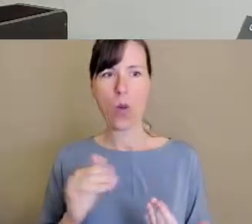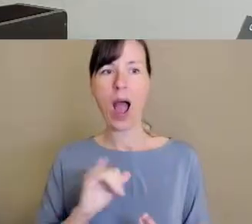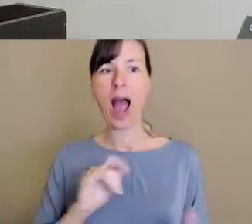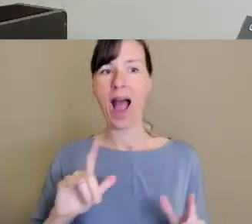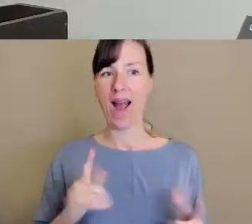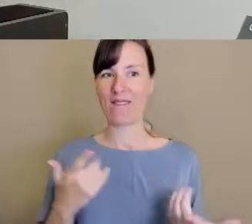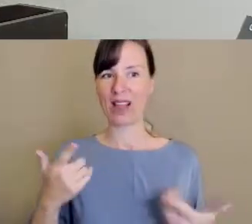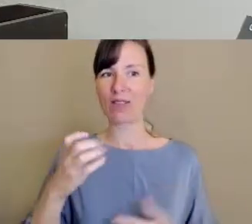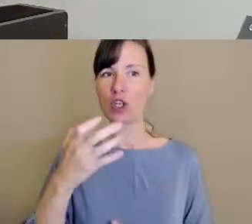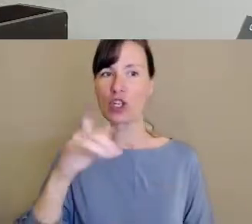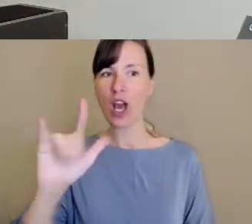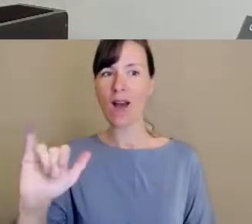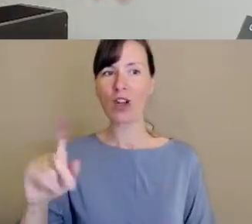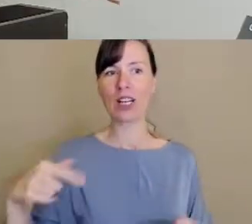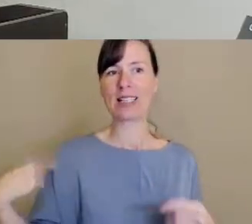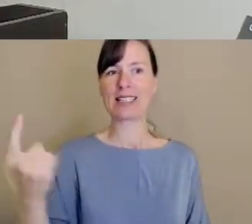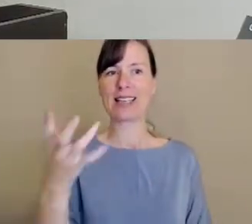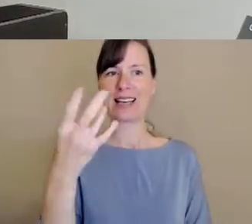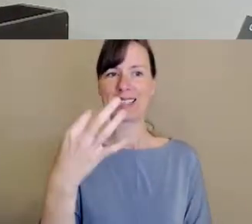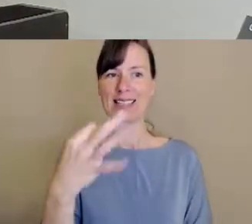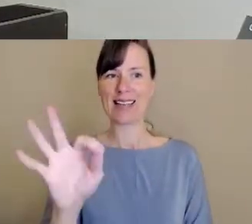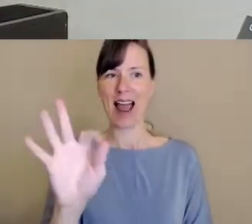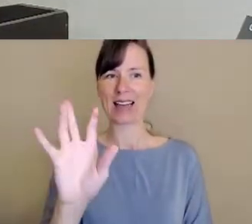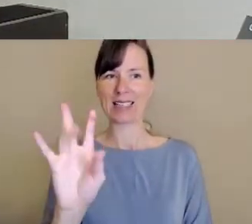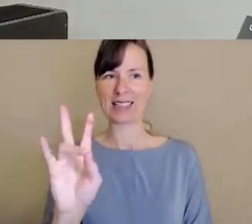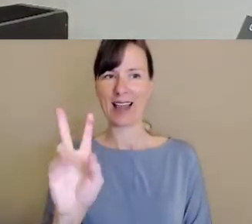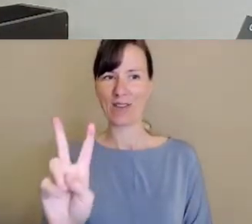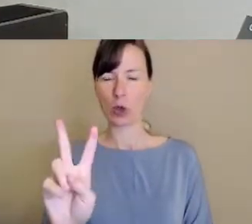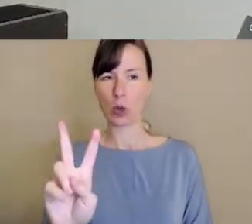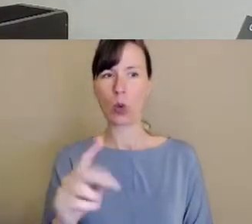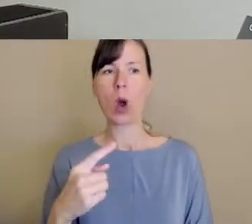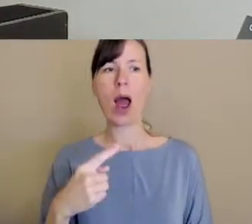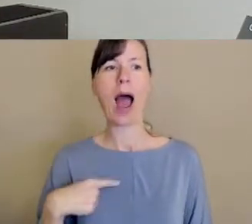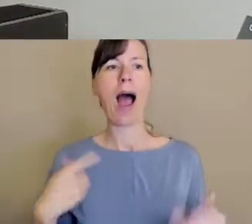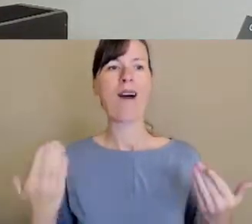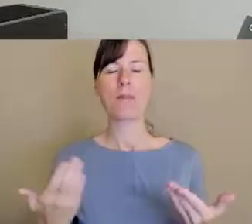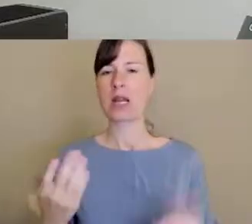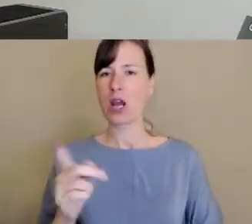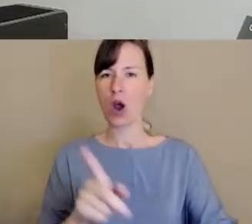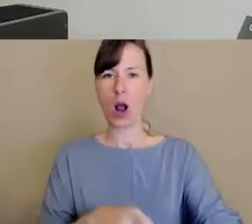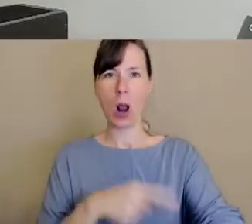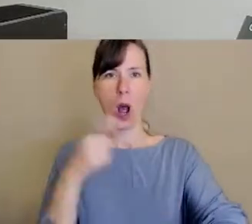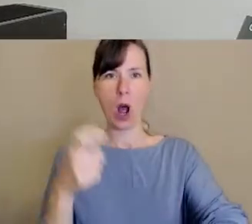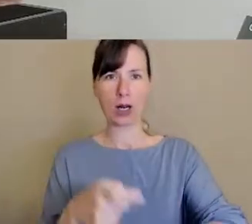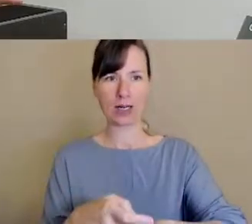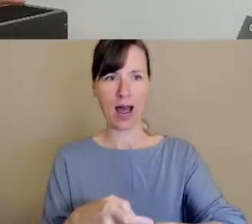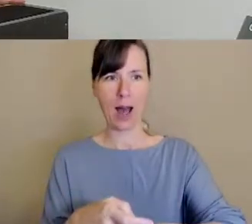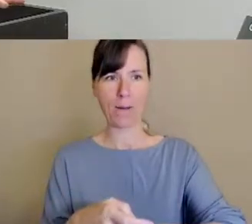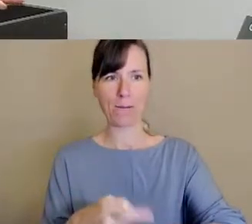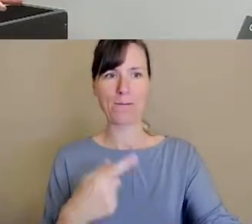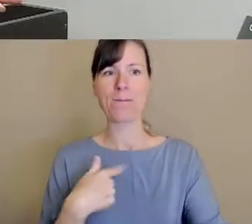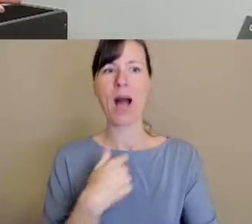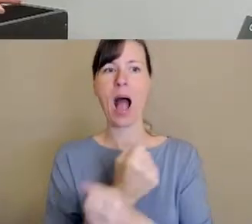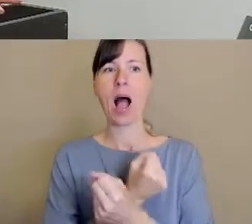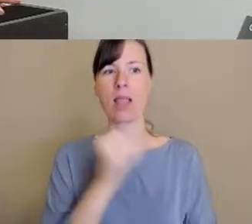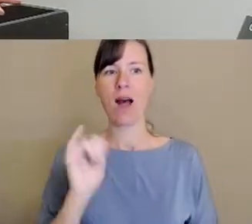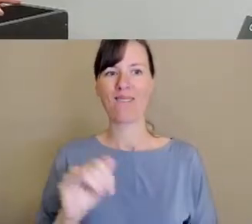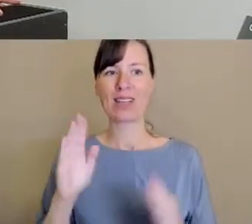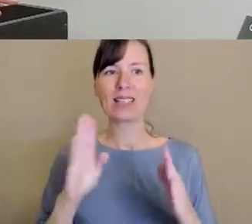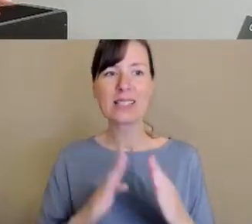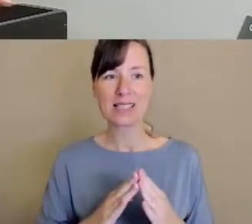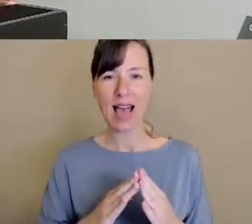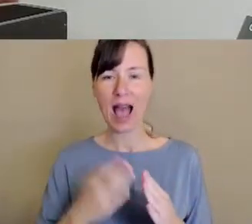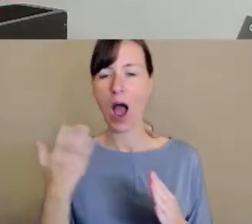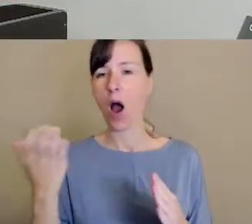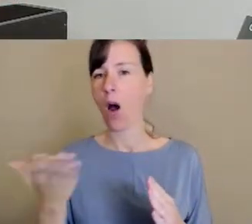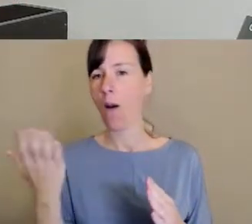Cheverly since 1972. I've been here a long time. I love this town, but I am